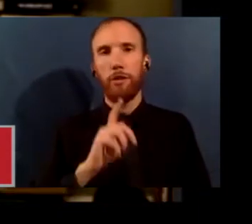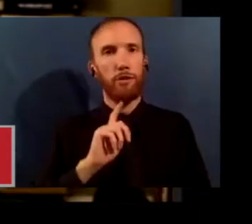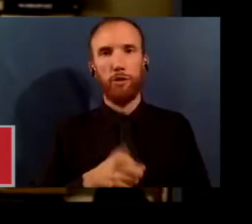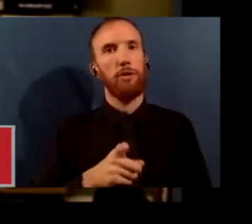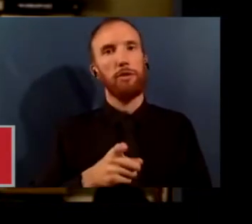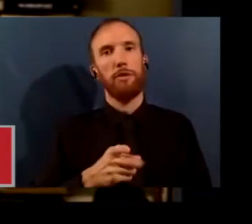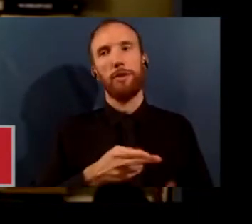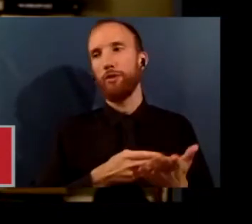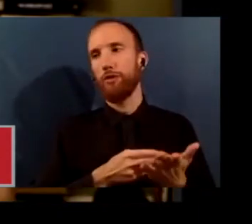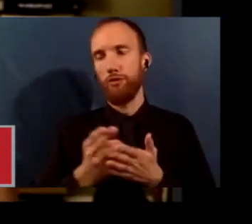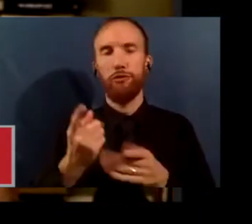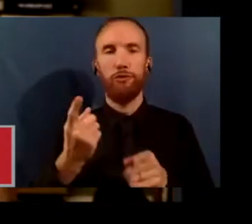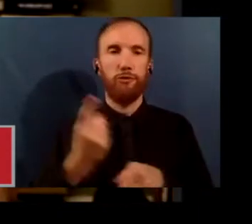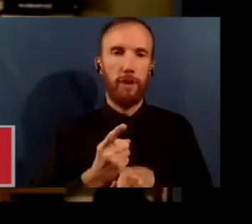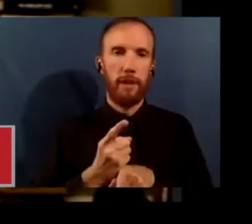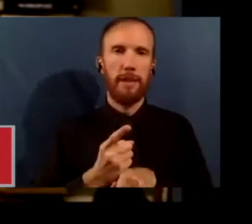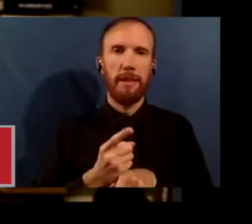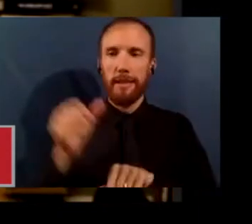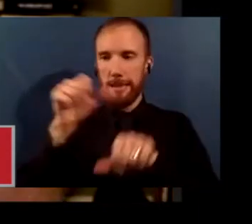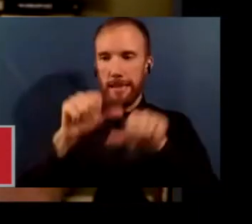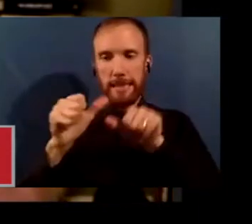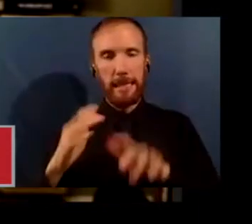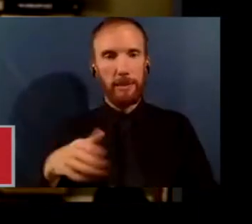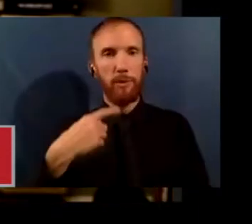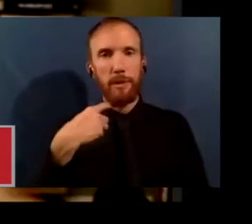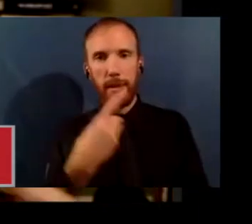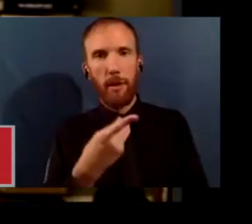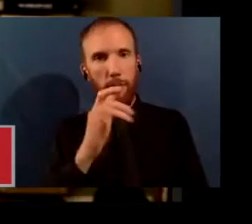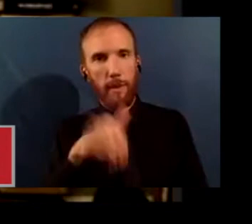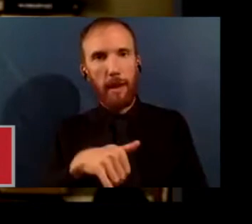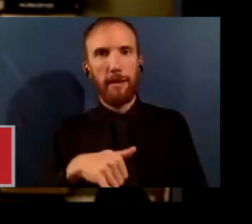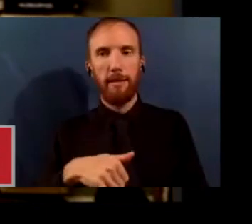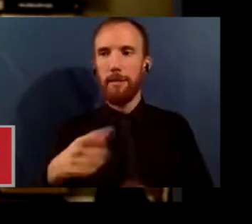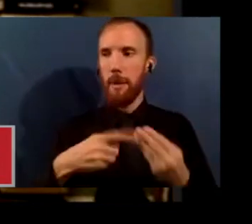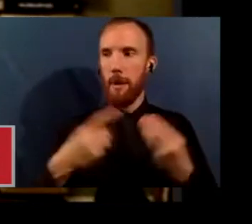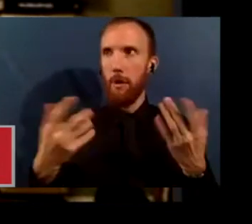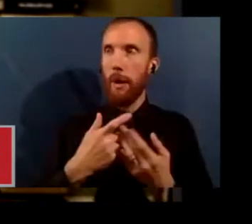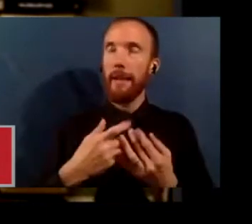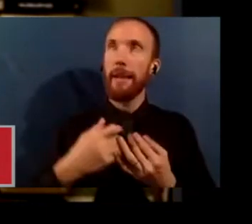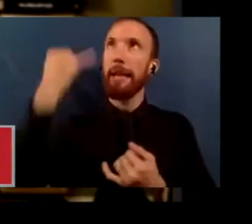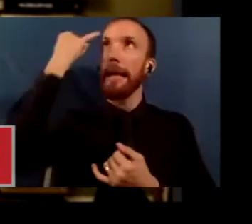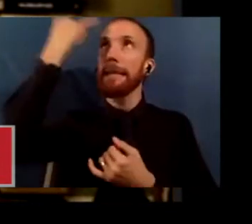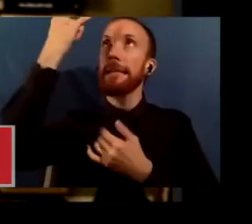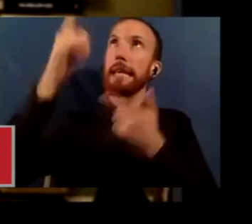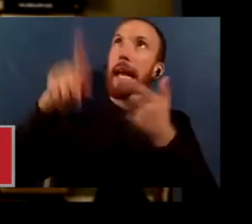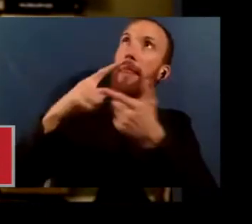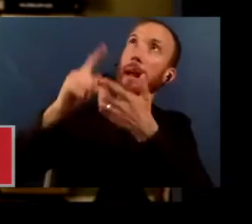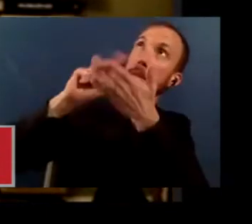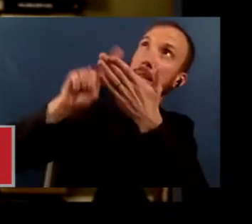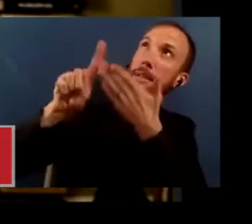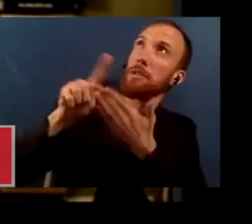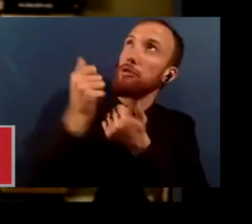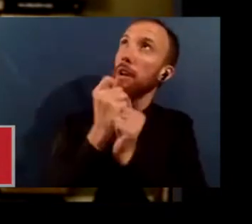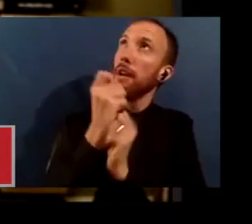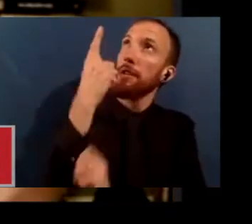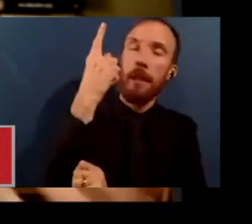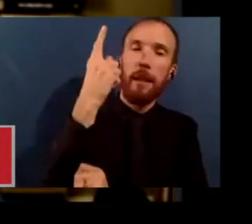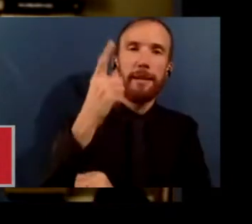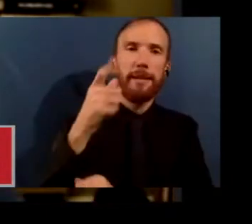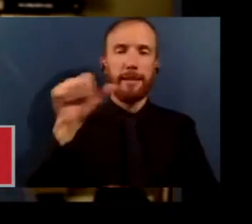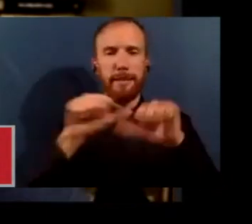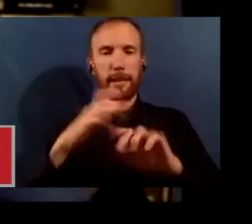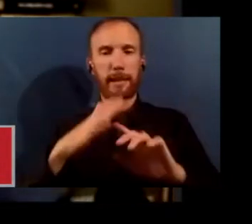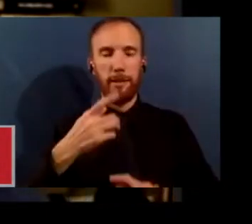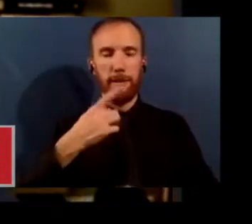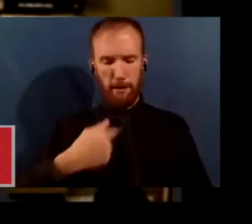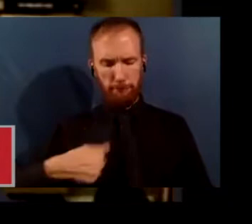know, scientists will tell you that the investigation of ideas is incomplete. They don't claim to be God. But he's